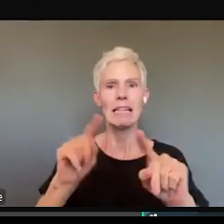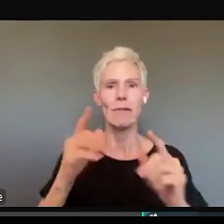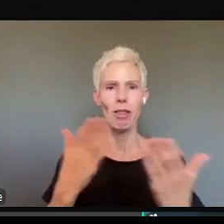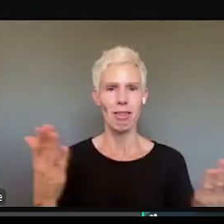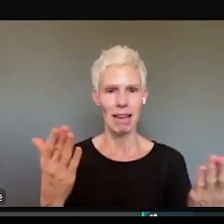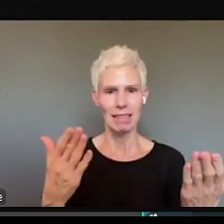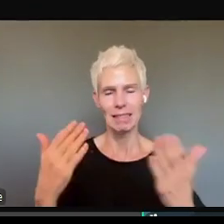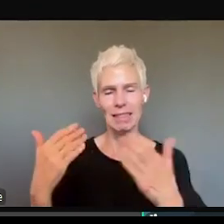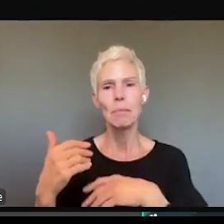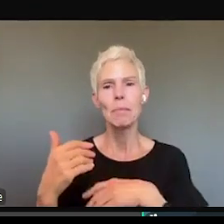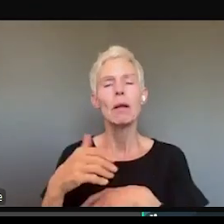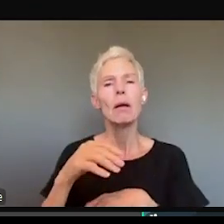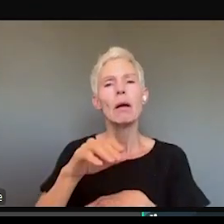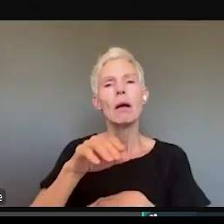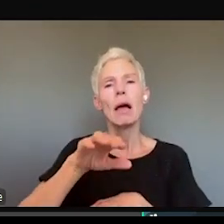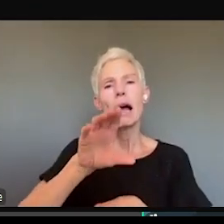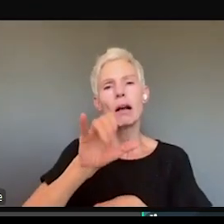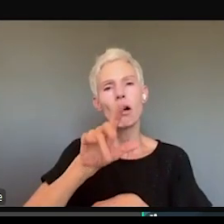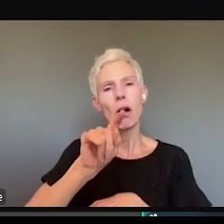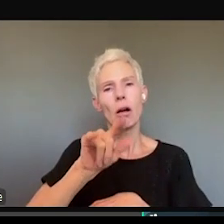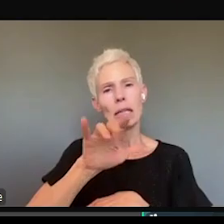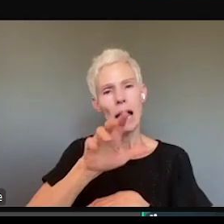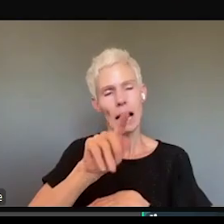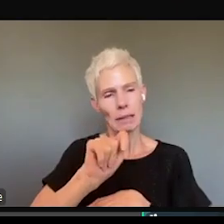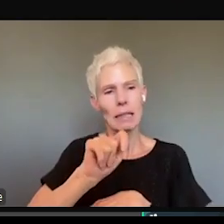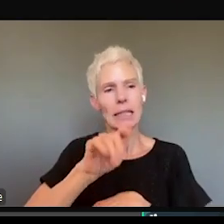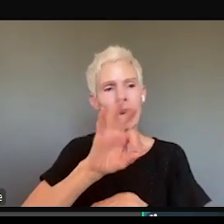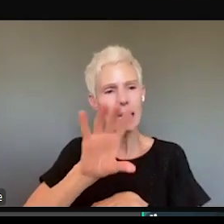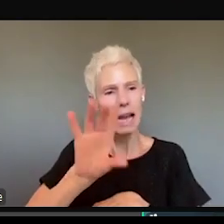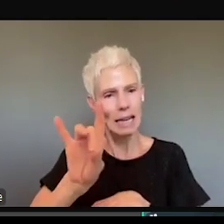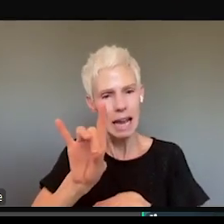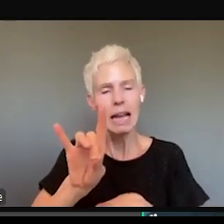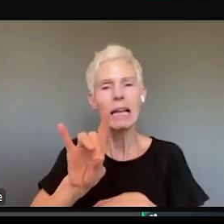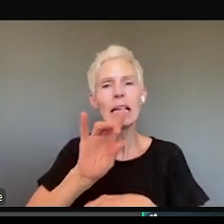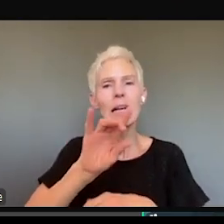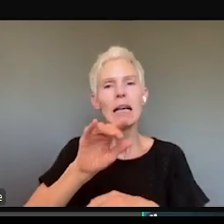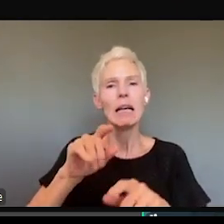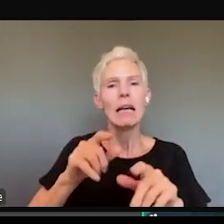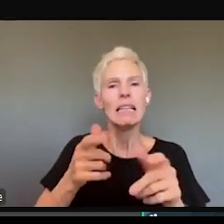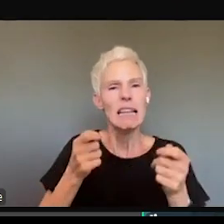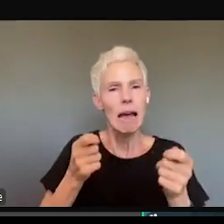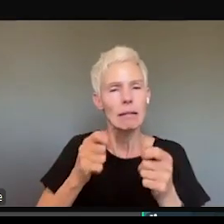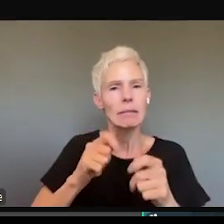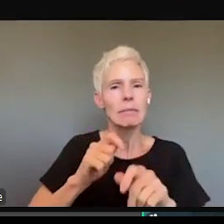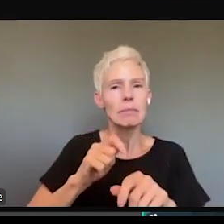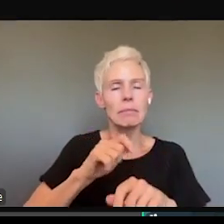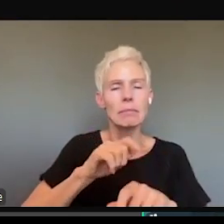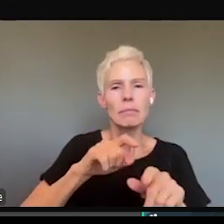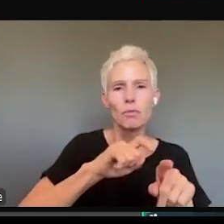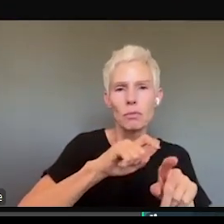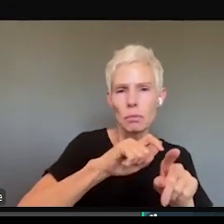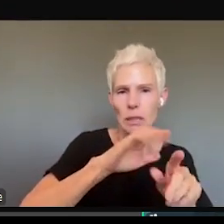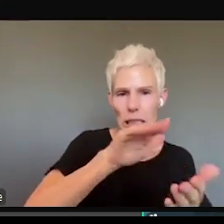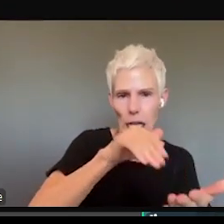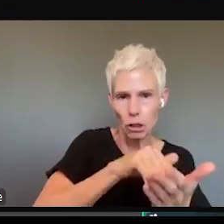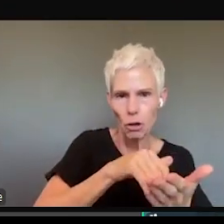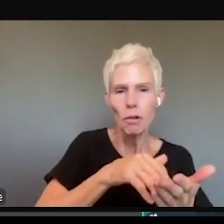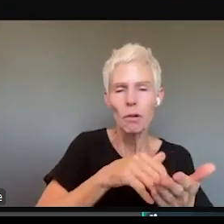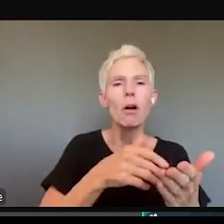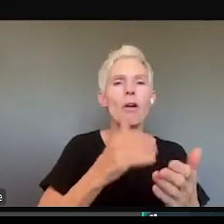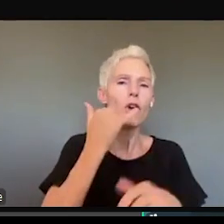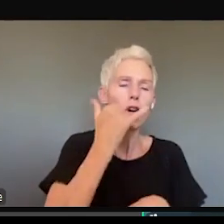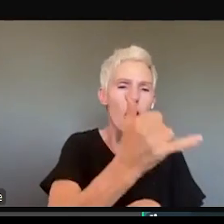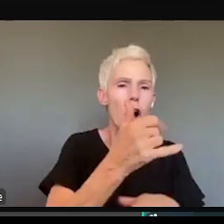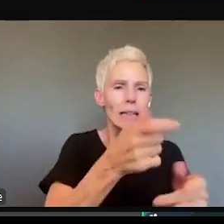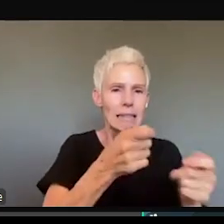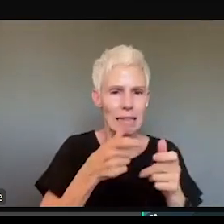are a 988 Tennessee State Center for call, text, and chat. We are a 988 National Backup Text and Chat